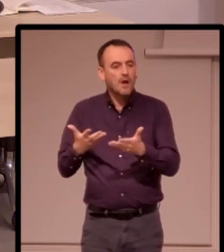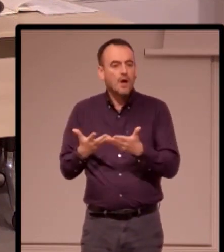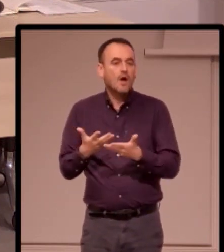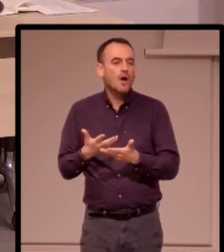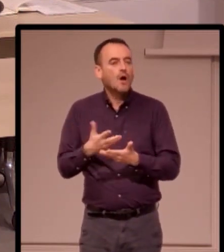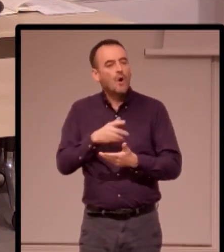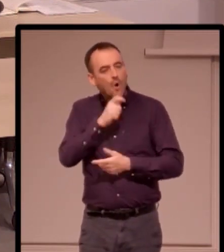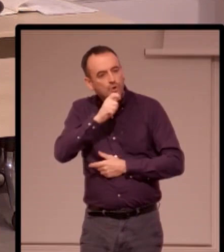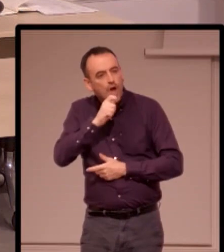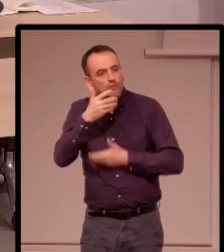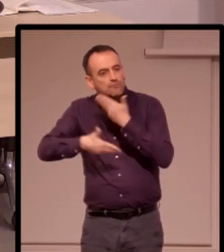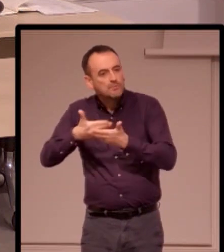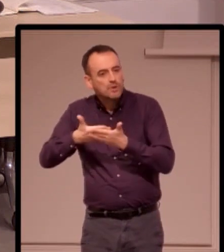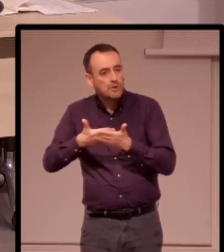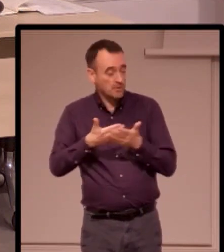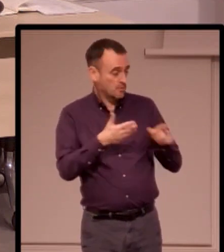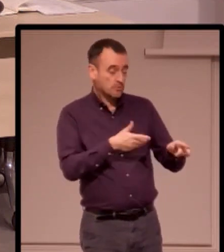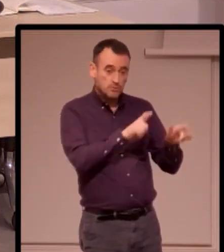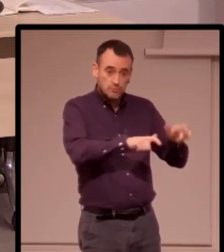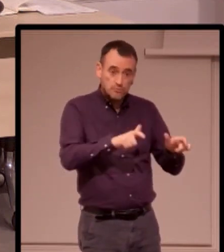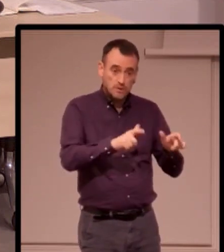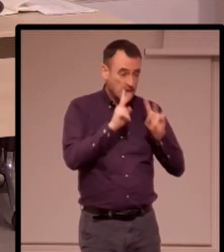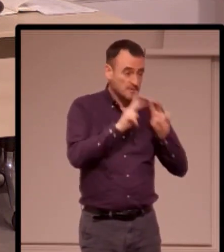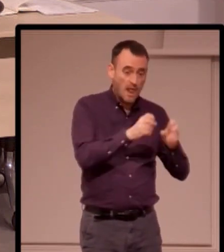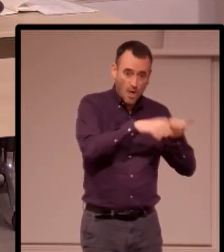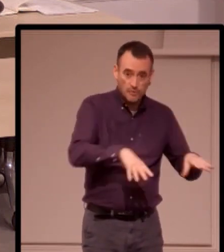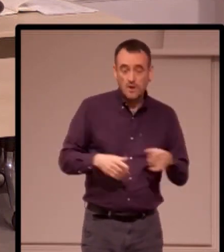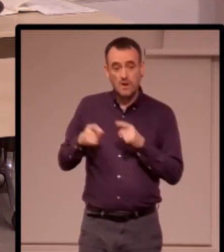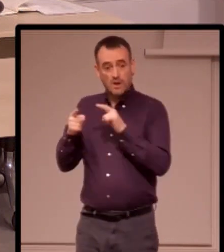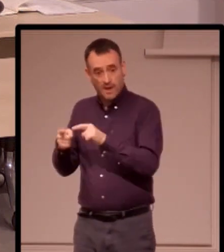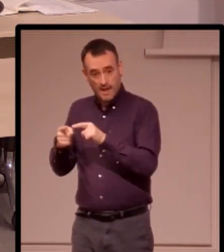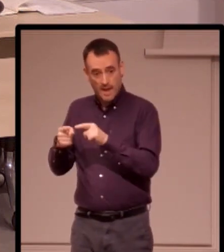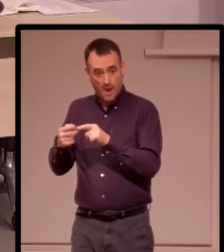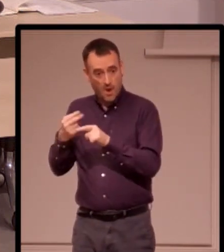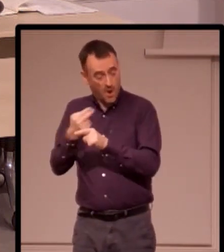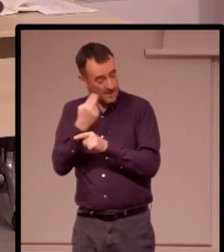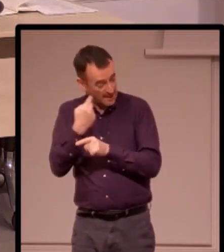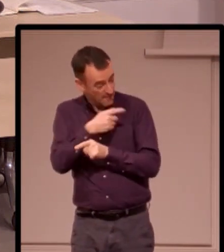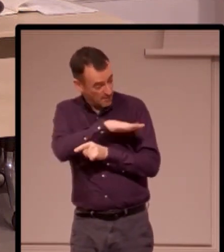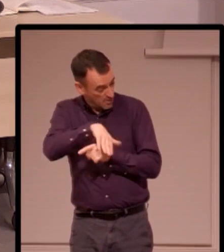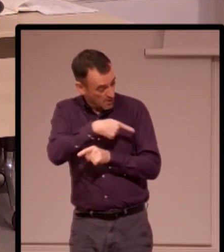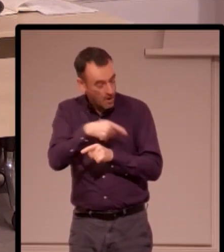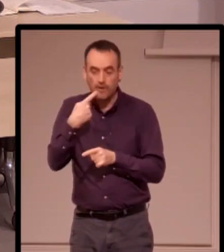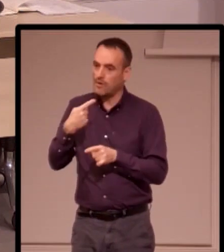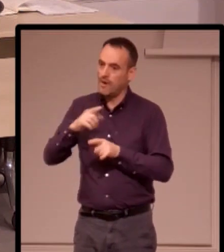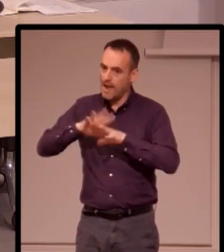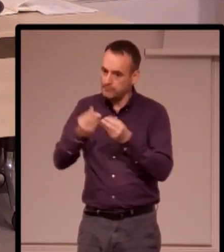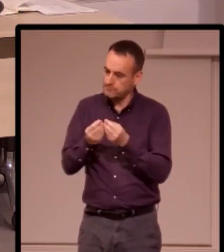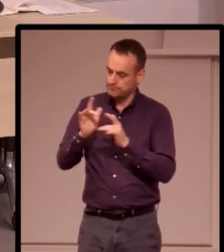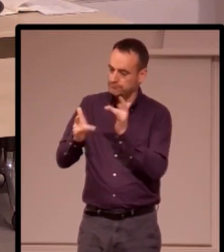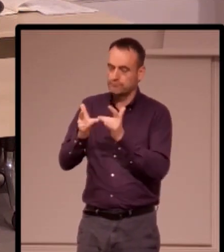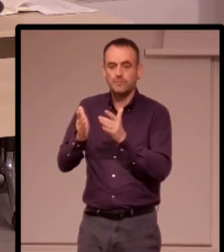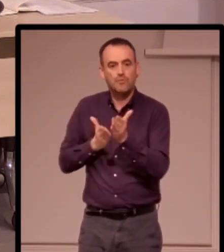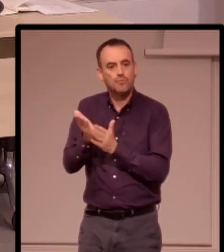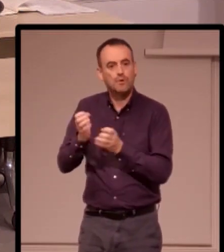know we've got sign language. But actually, we also know we don't send anything out because they're volunteers, and we need to hold the